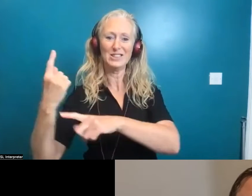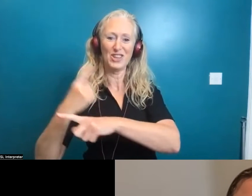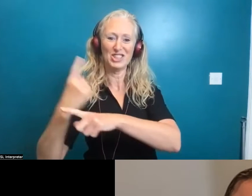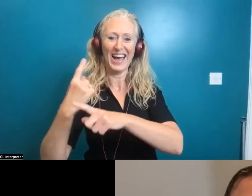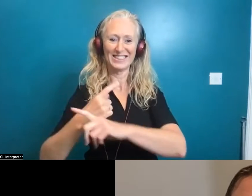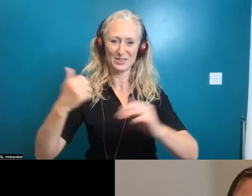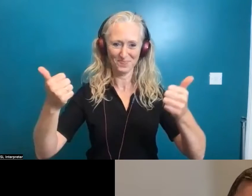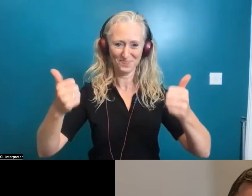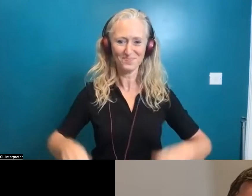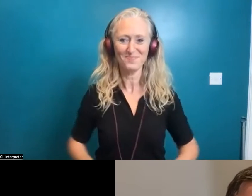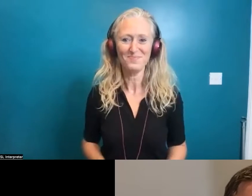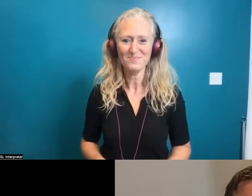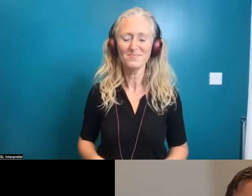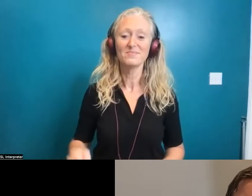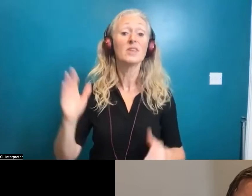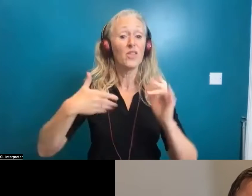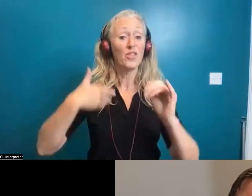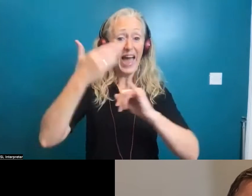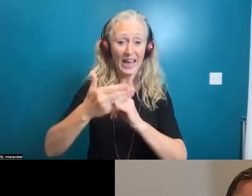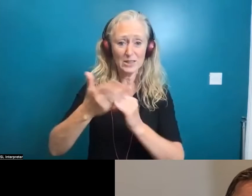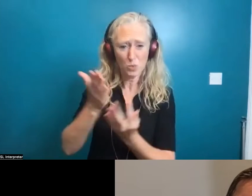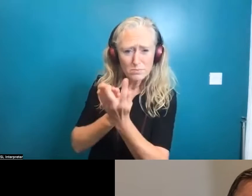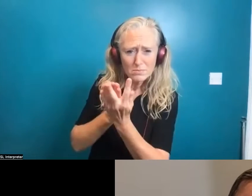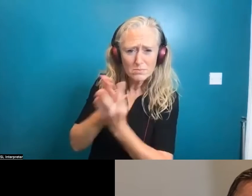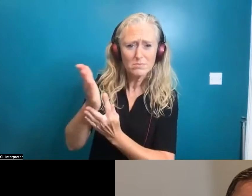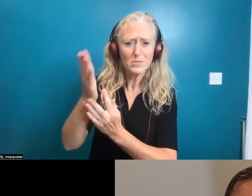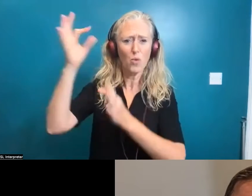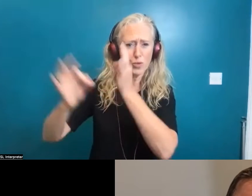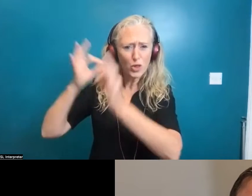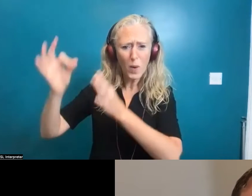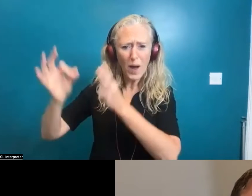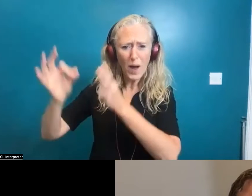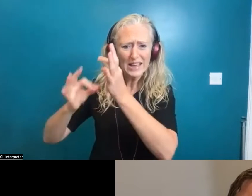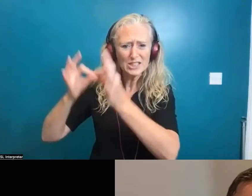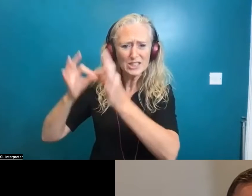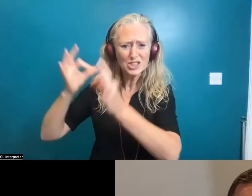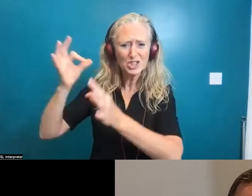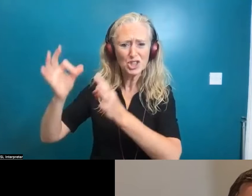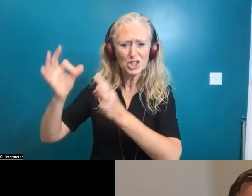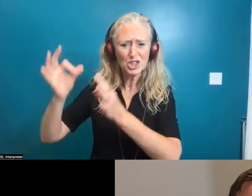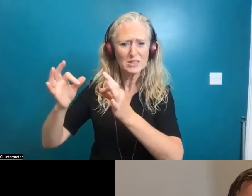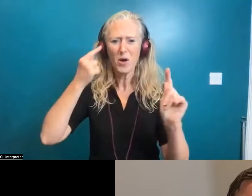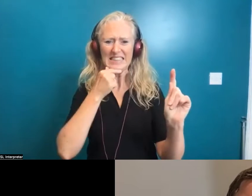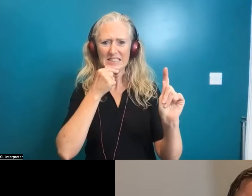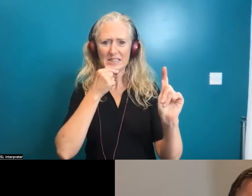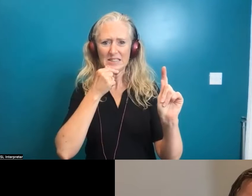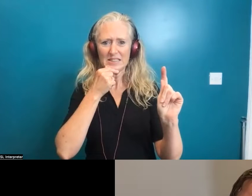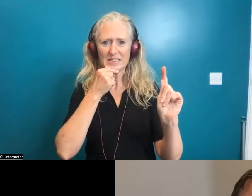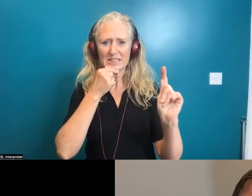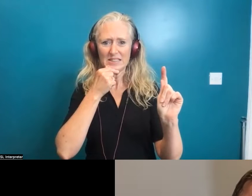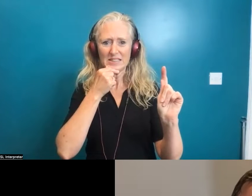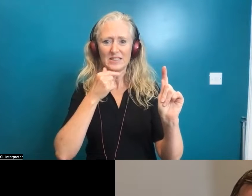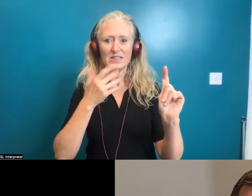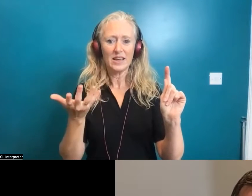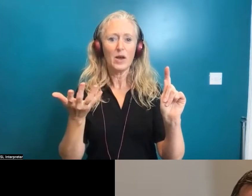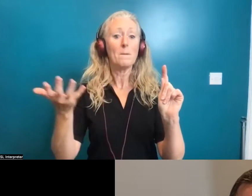as many questions as we can. However, any questions we are not able to get to today will be followed up over the next couple of weeks. So thank